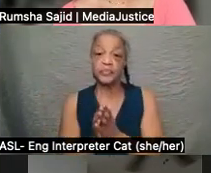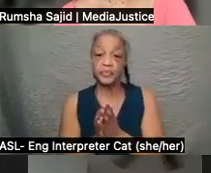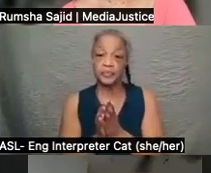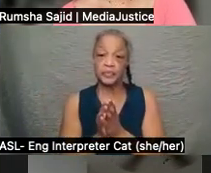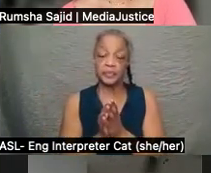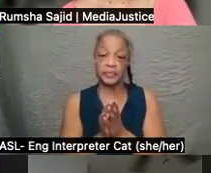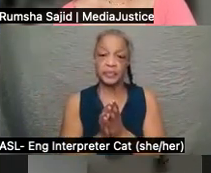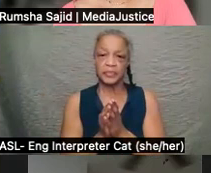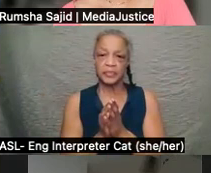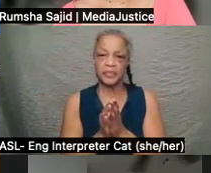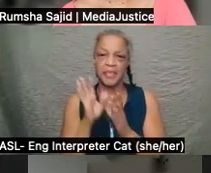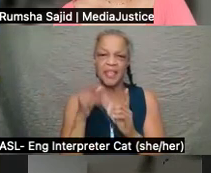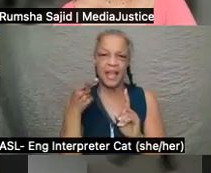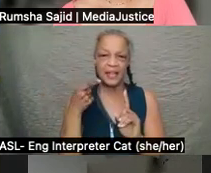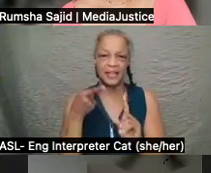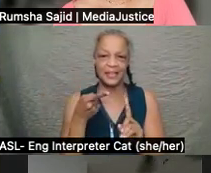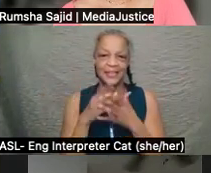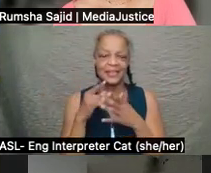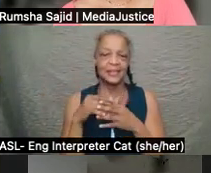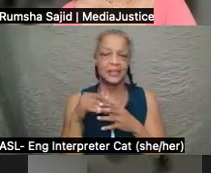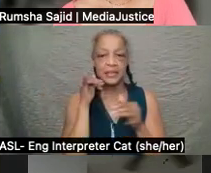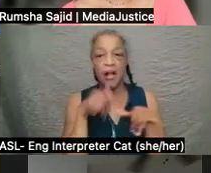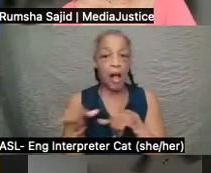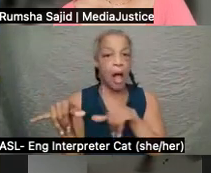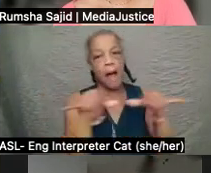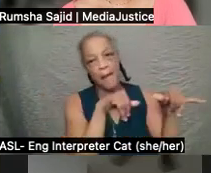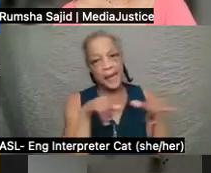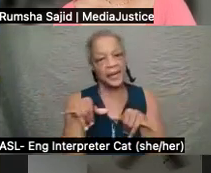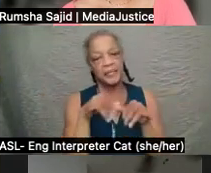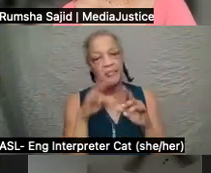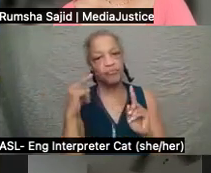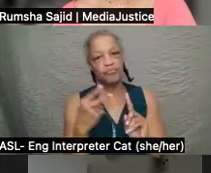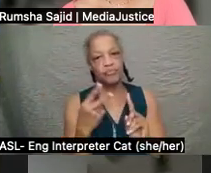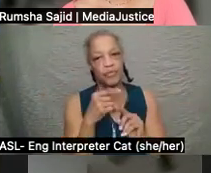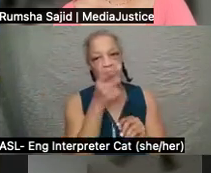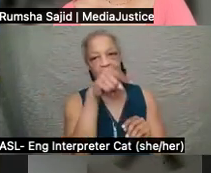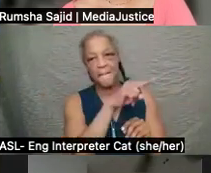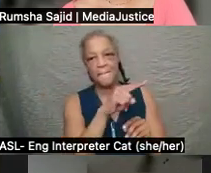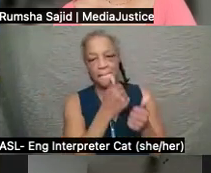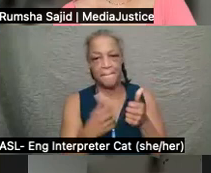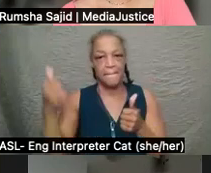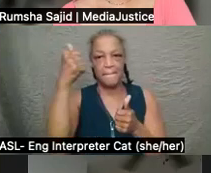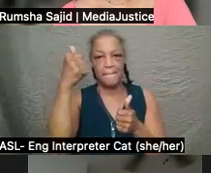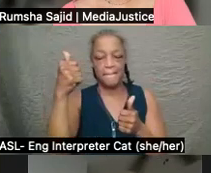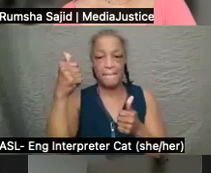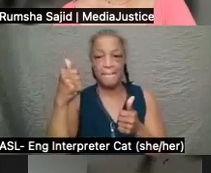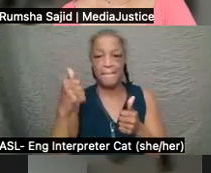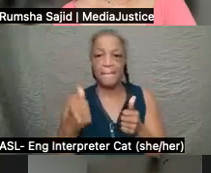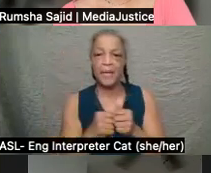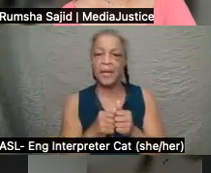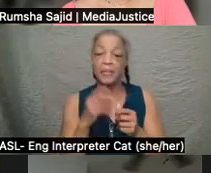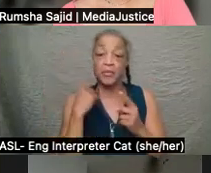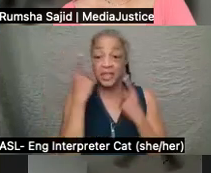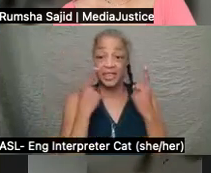that's a pretty common talking point from them. And obviously it most times doesn't consider the cost to